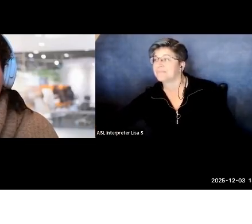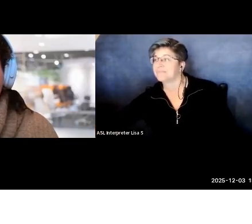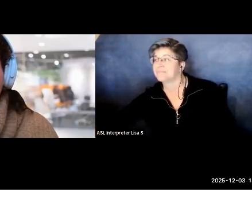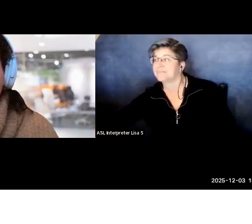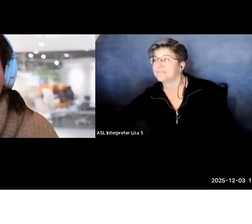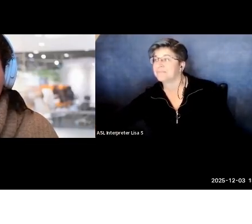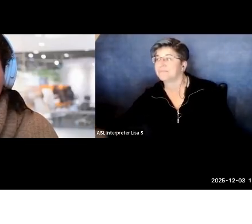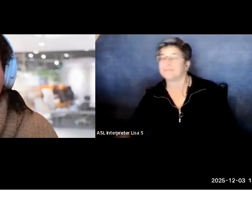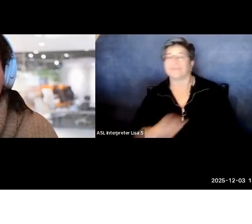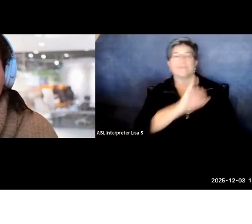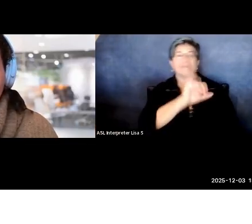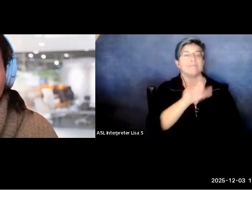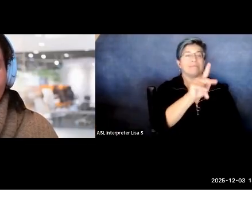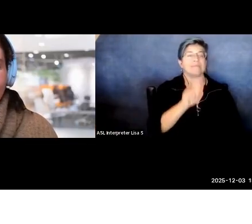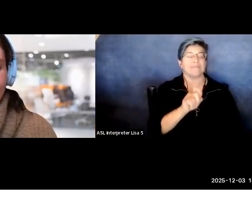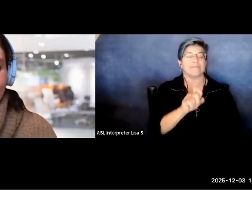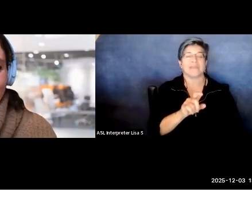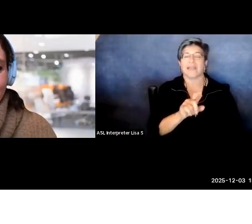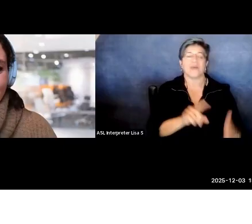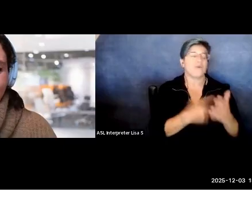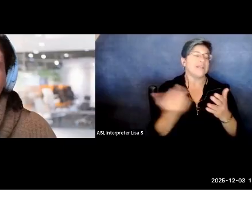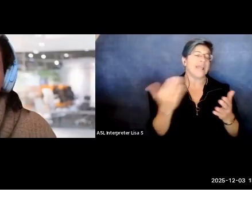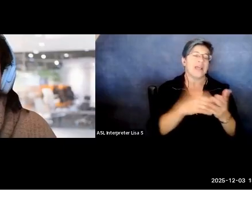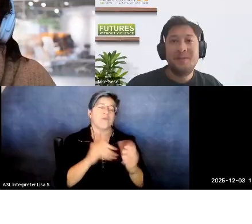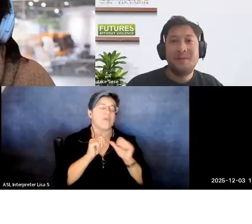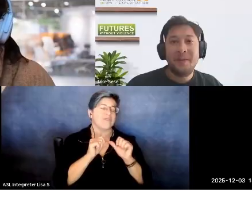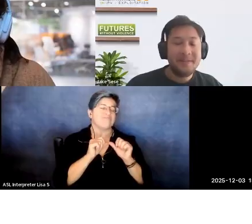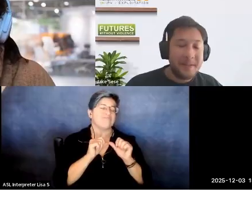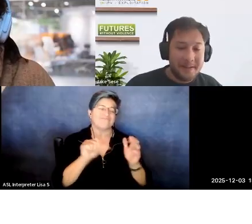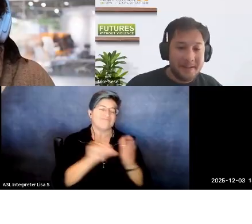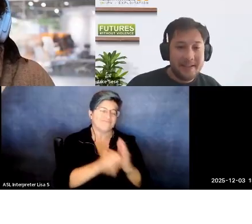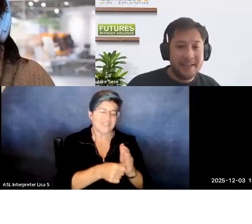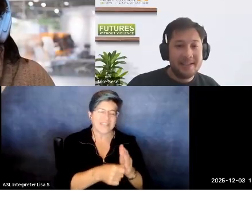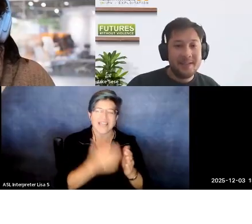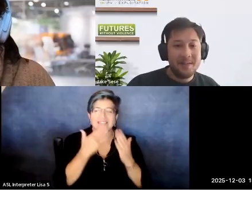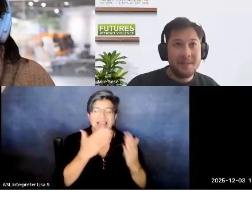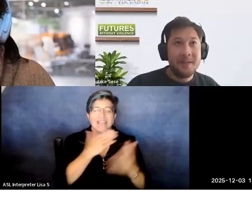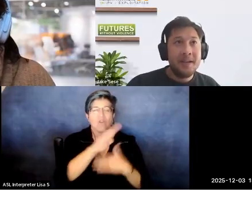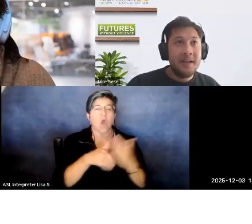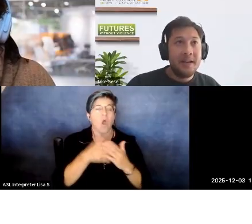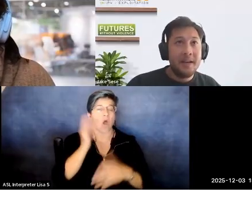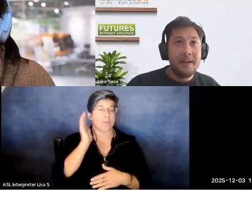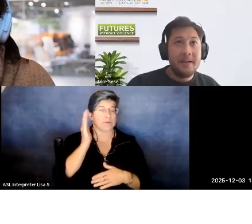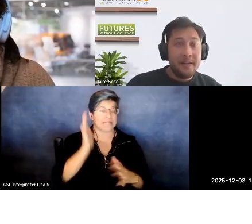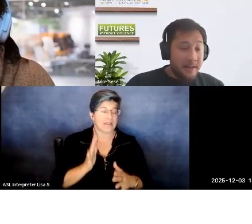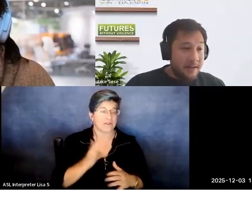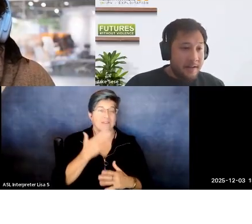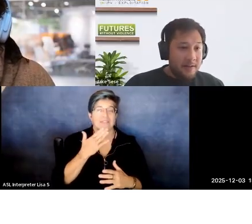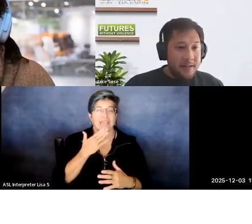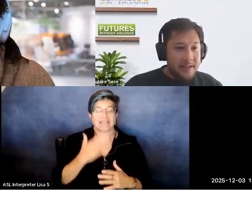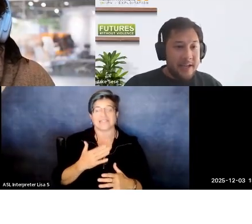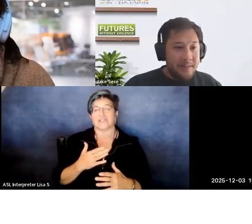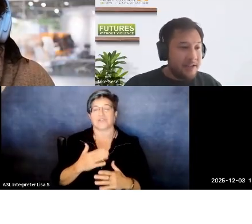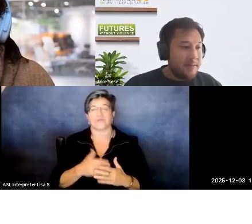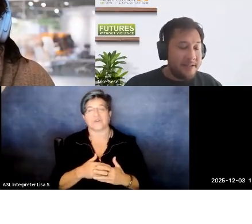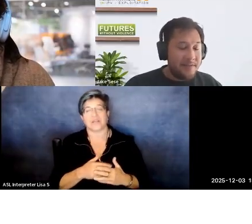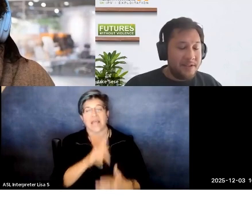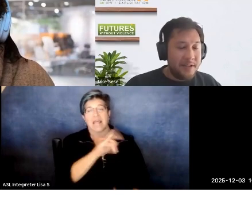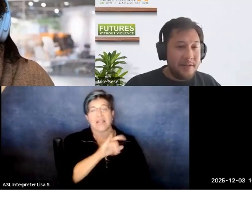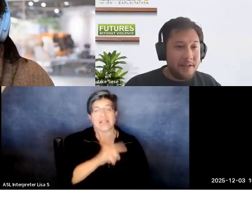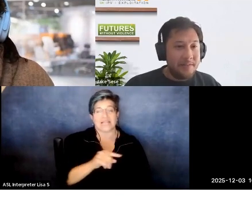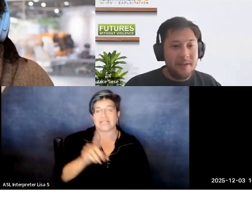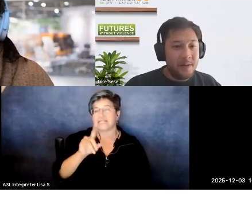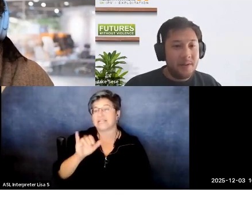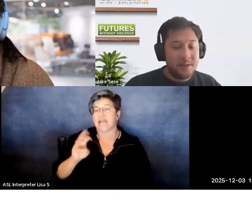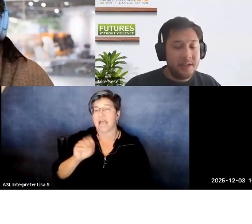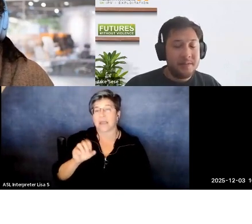Nothing. I just want to once again reiterate my thanks to all the speakers. Thanks to Liz and Diamond, especially